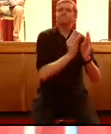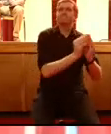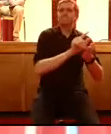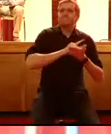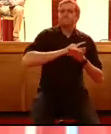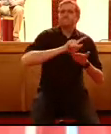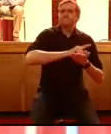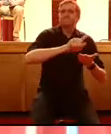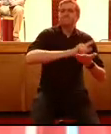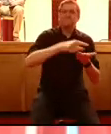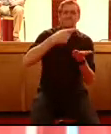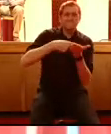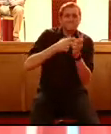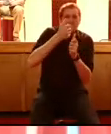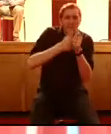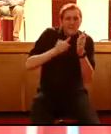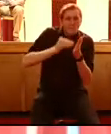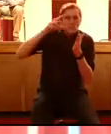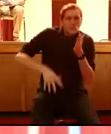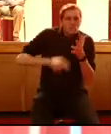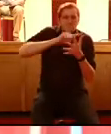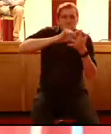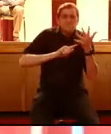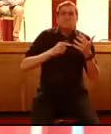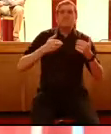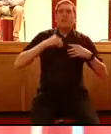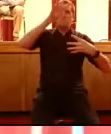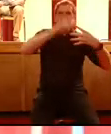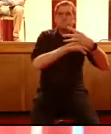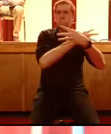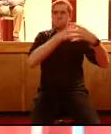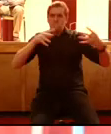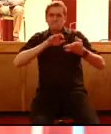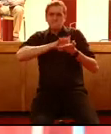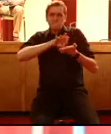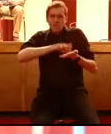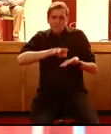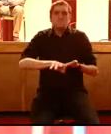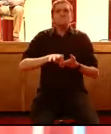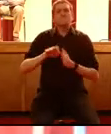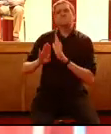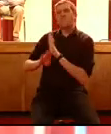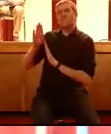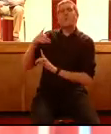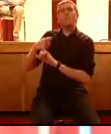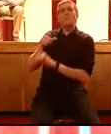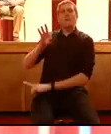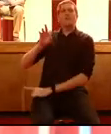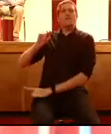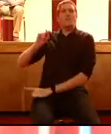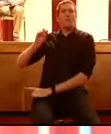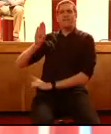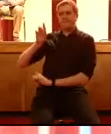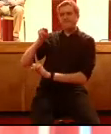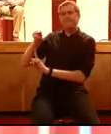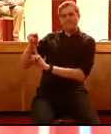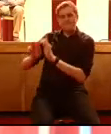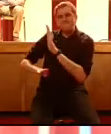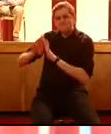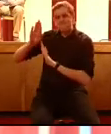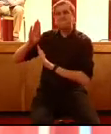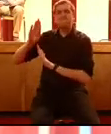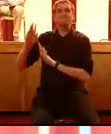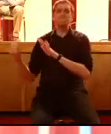student in a tracking chart that was developed by Carla Detlison from FDOE, who showed up to work with our